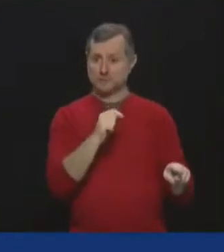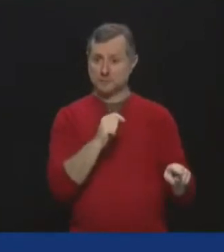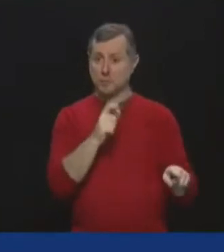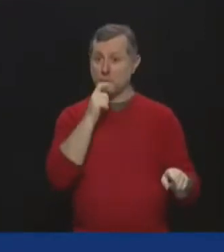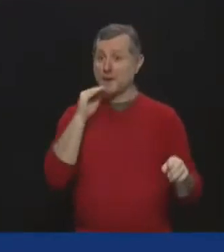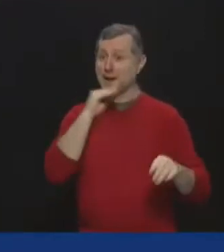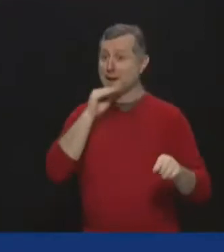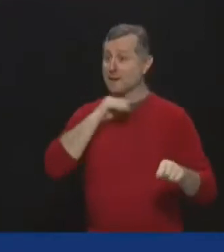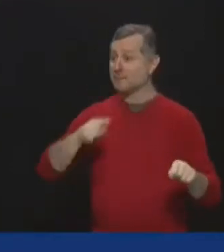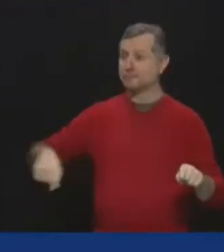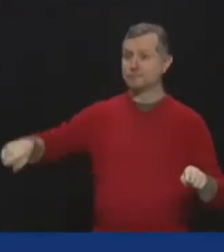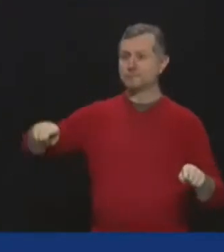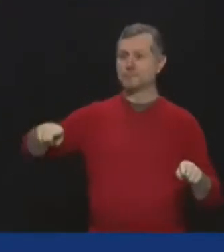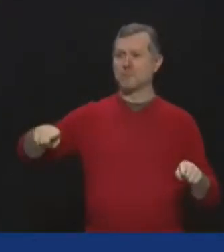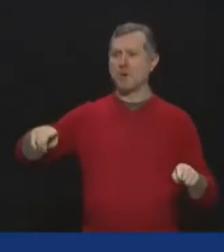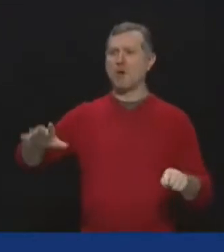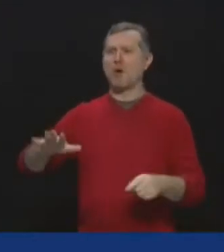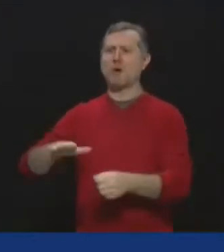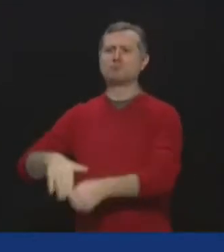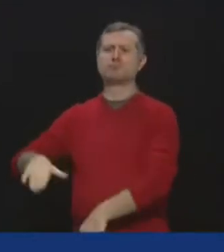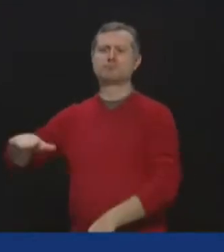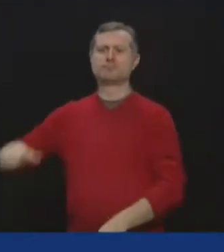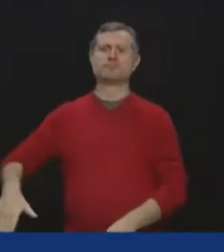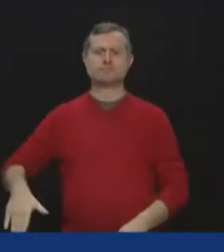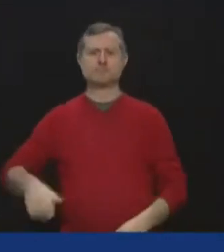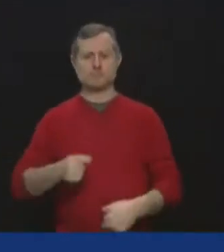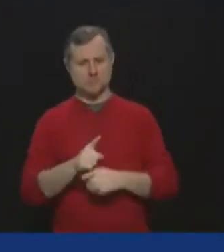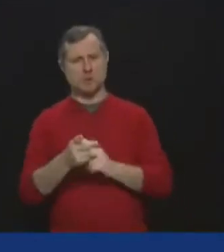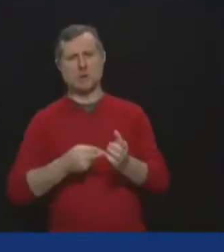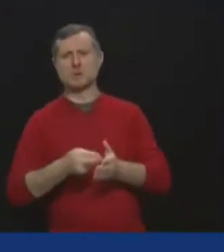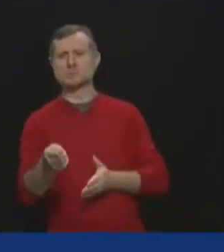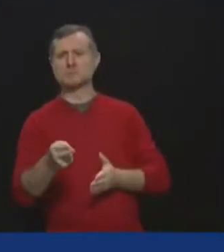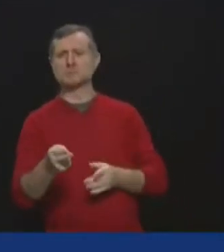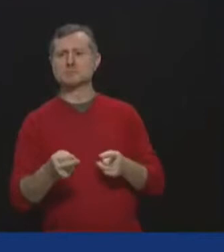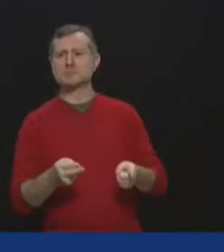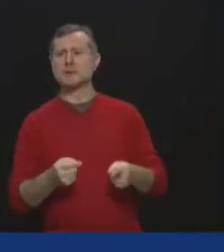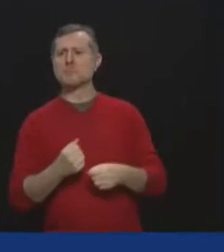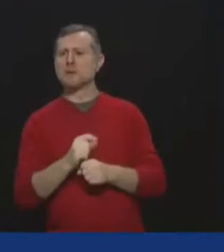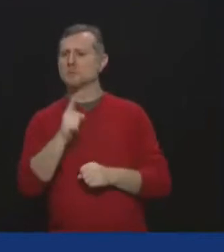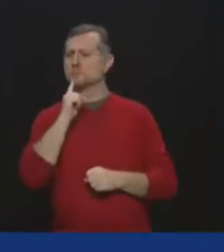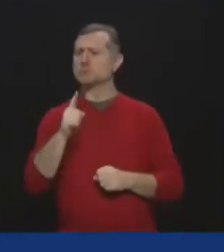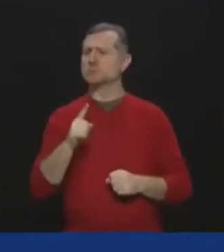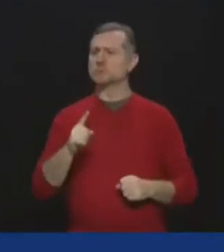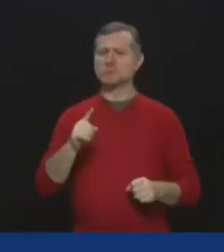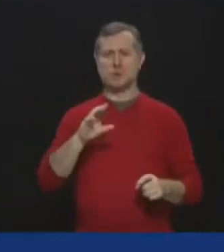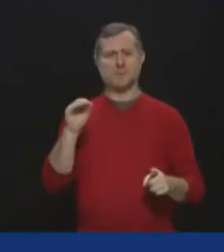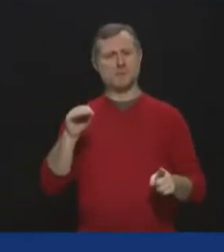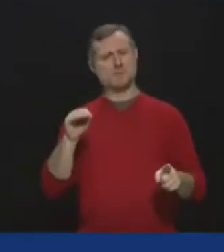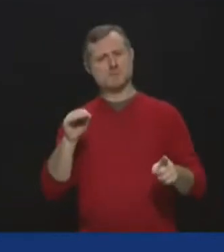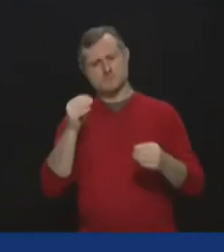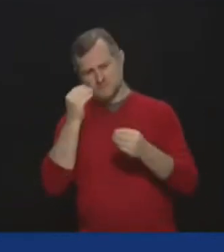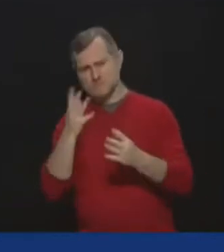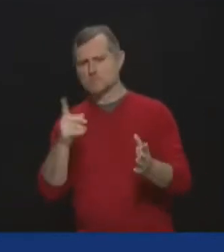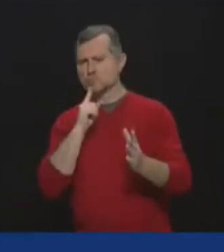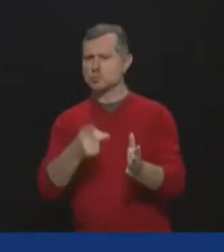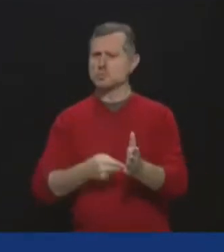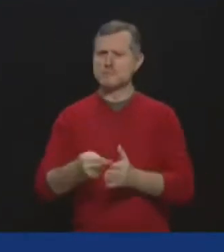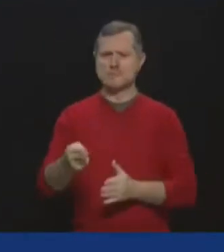continue, that there's accountability and responsibility at the top of those companies to help just tell the truth across this